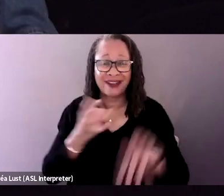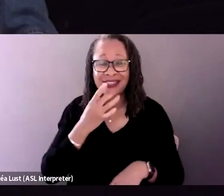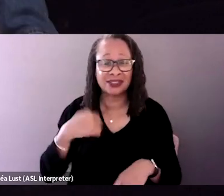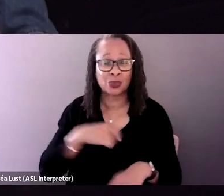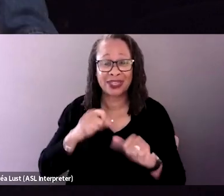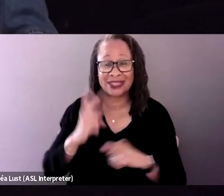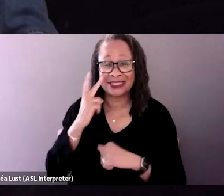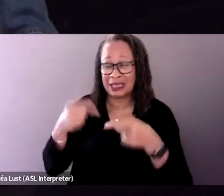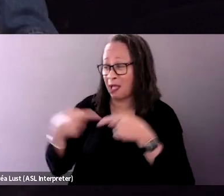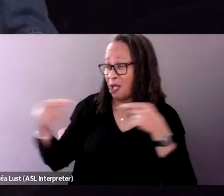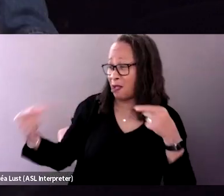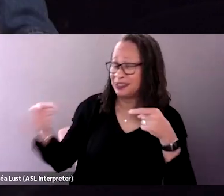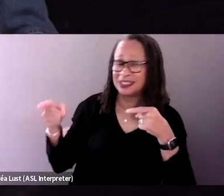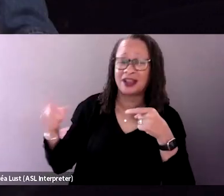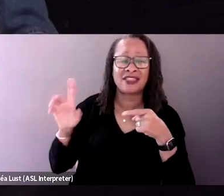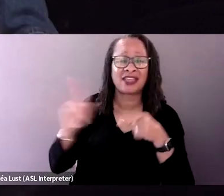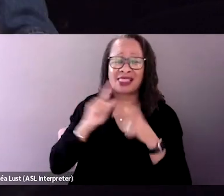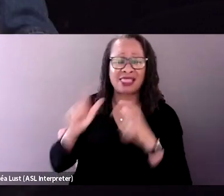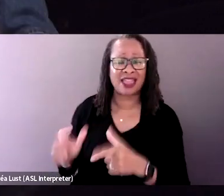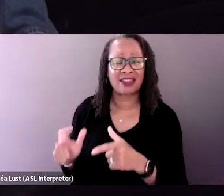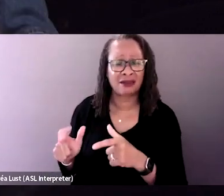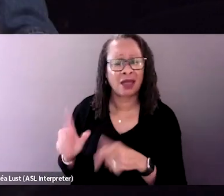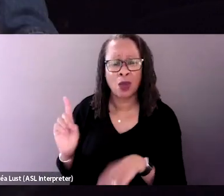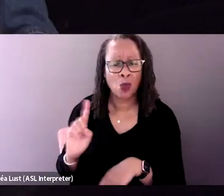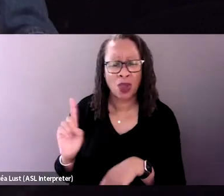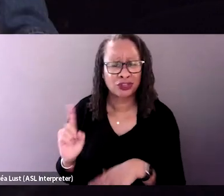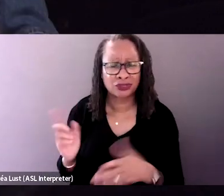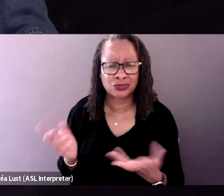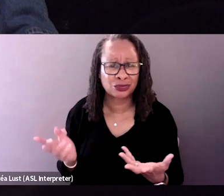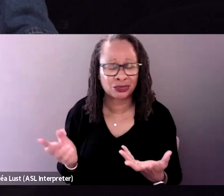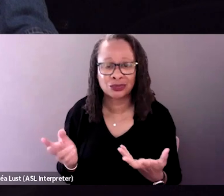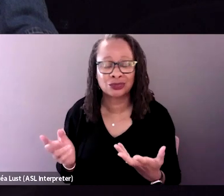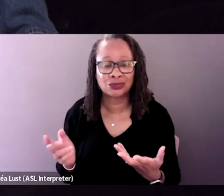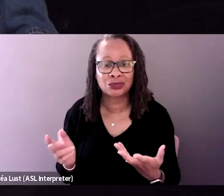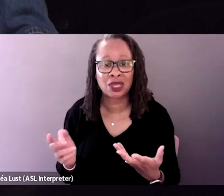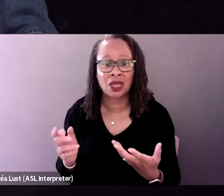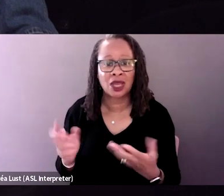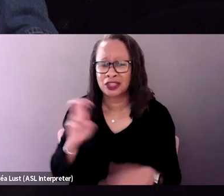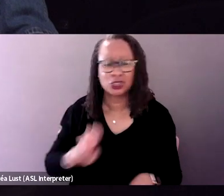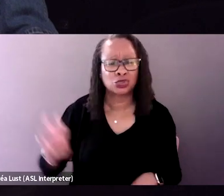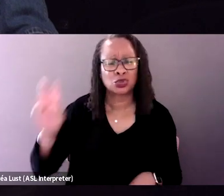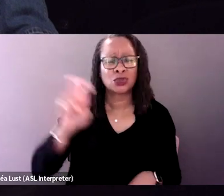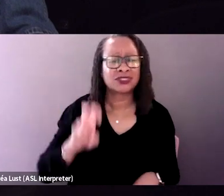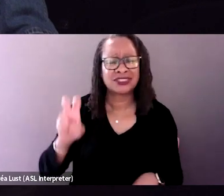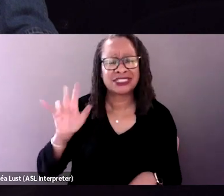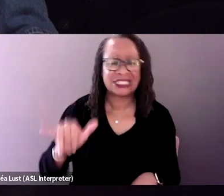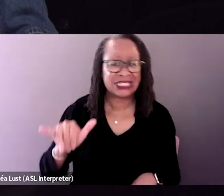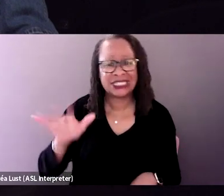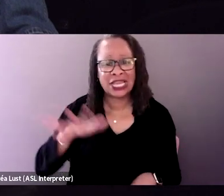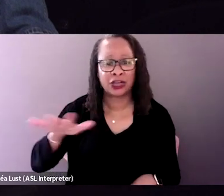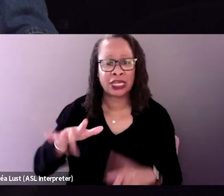see on the other end of the lake, where is the touristy area in relation